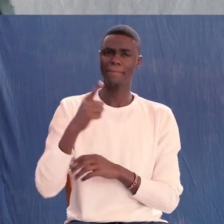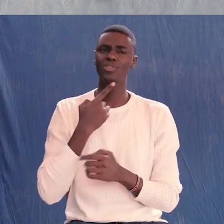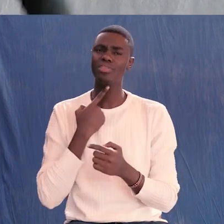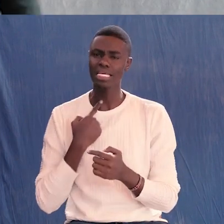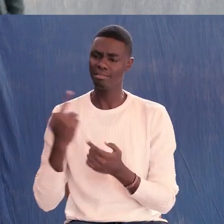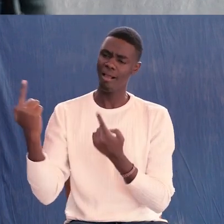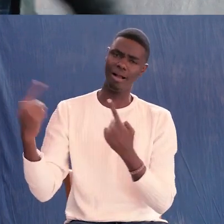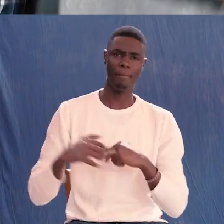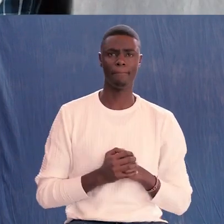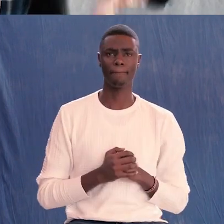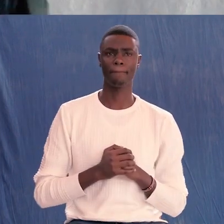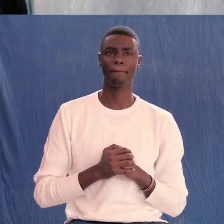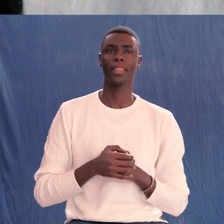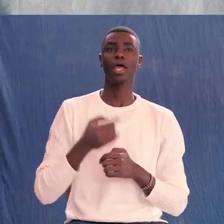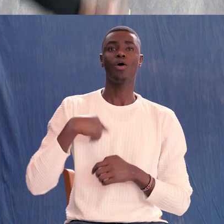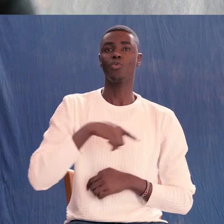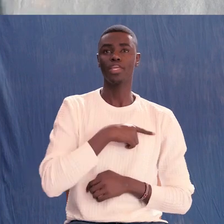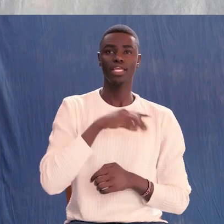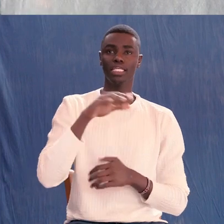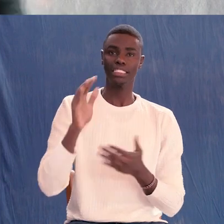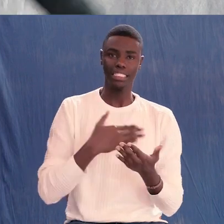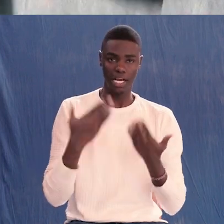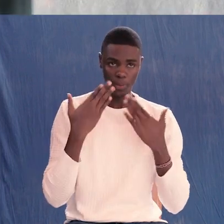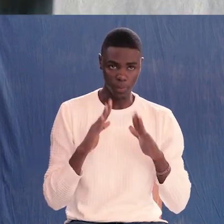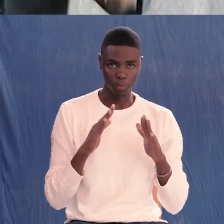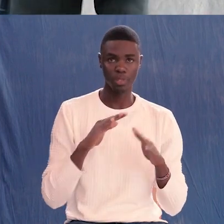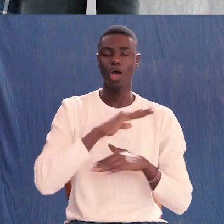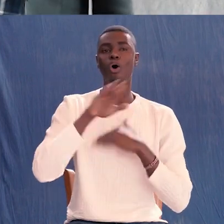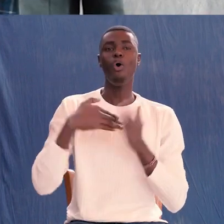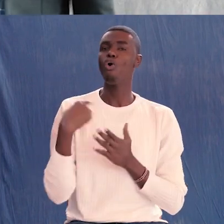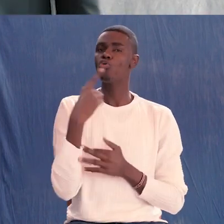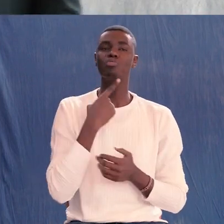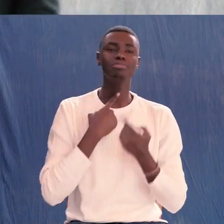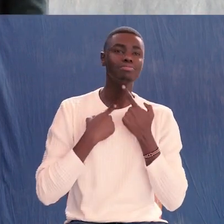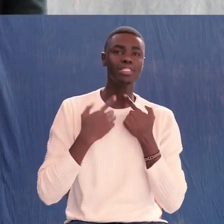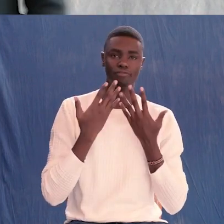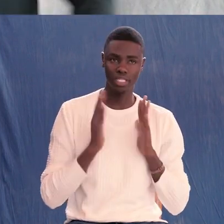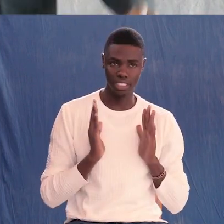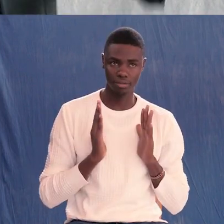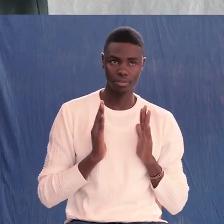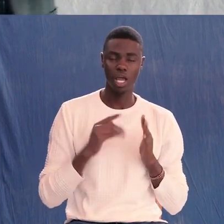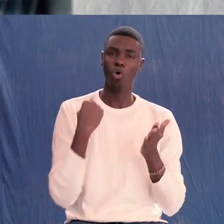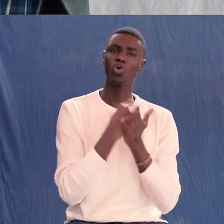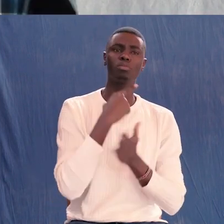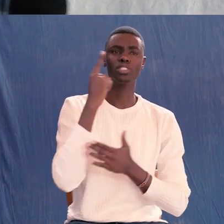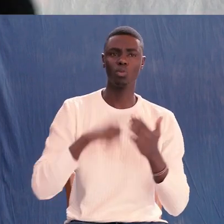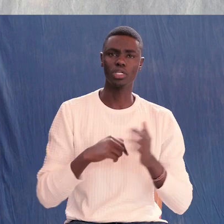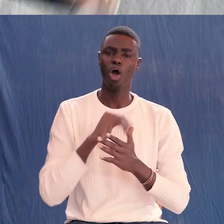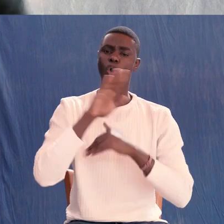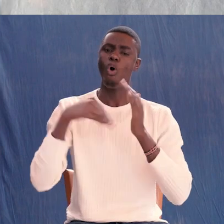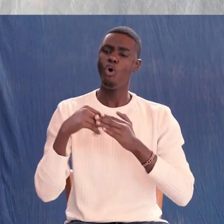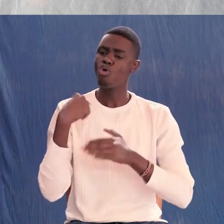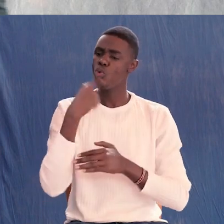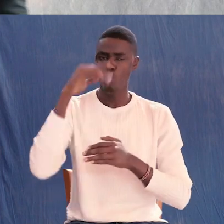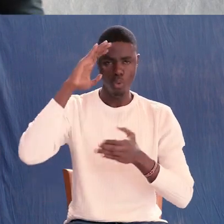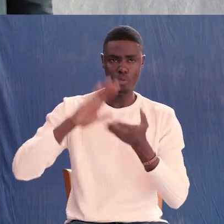come. We sang this morning, all who are thirsty. The gospel says, all who believe.